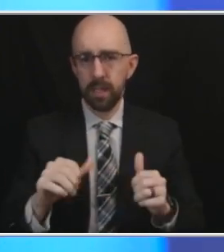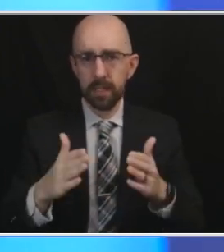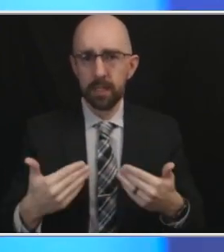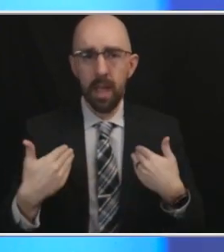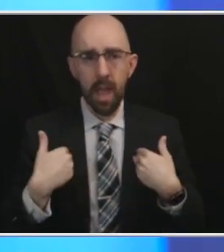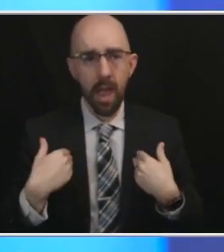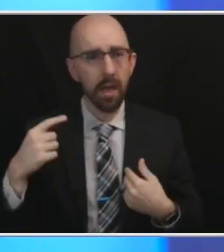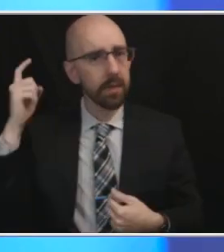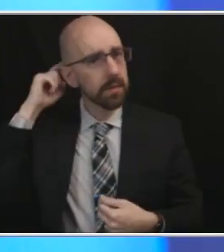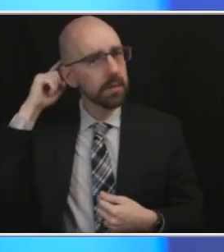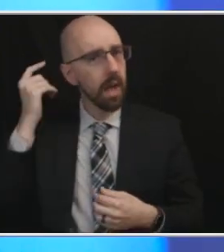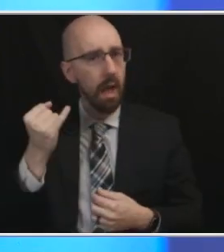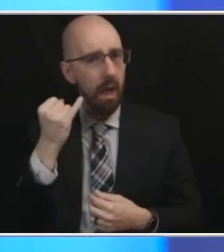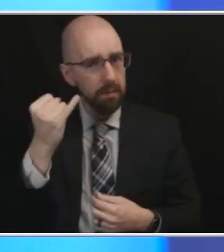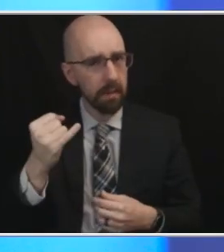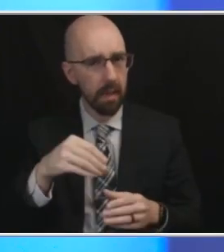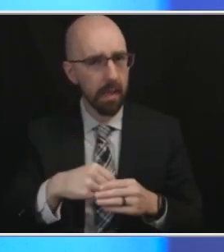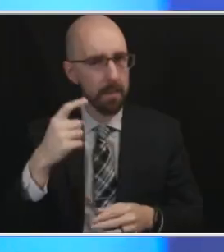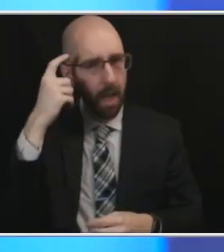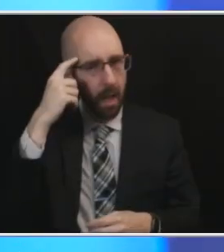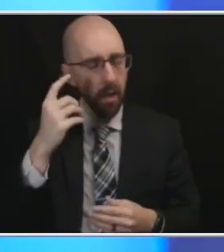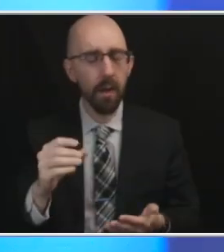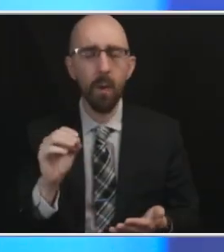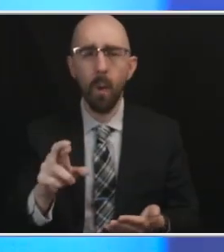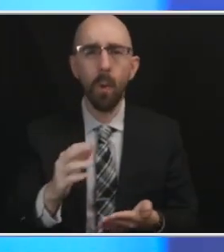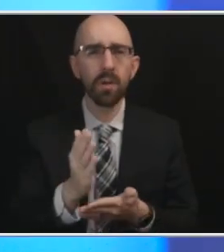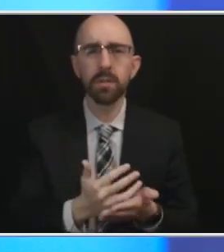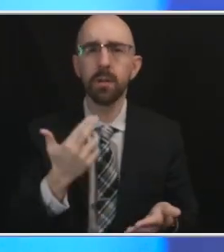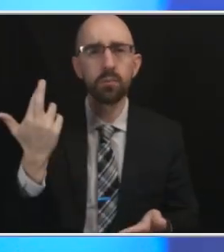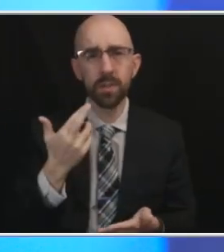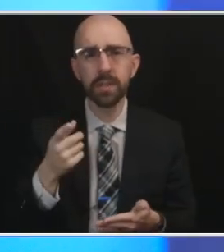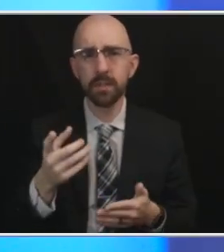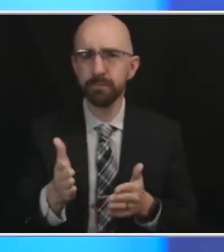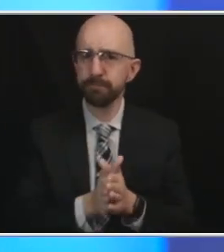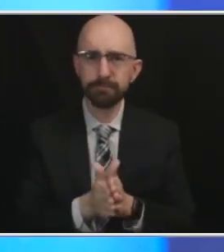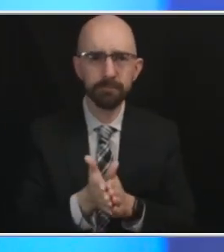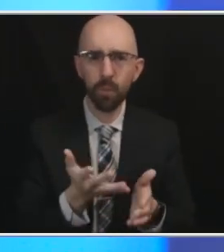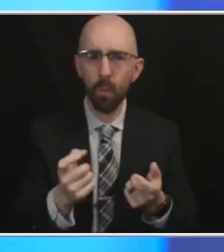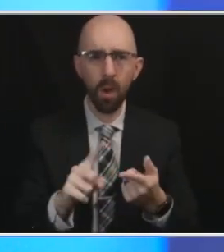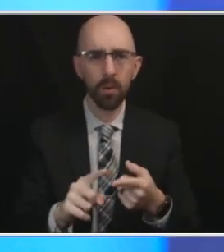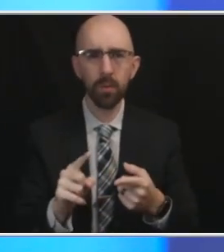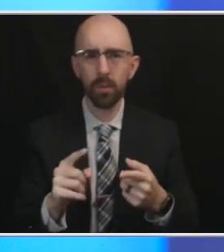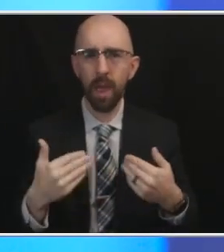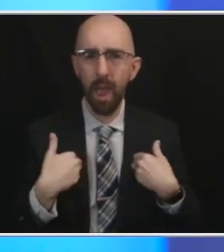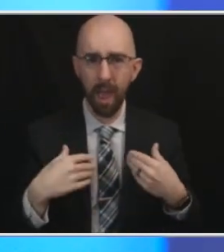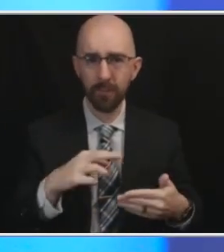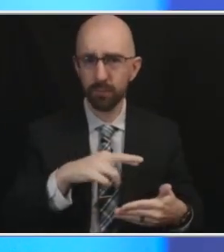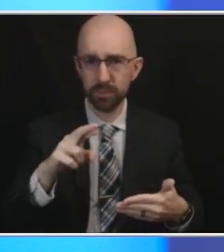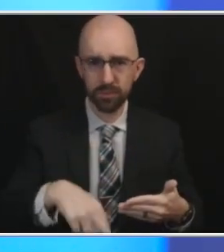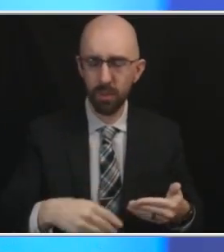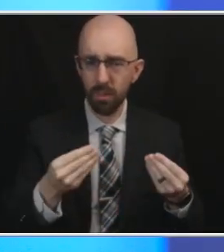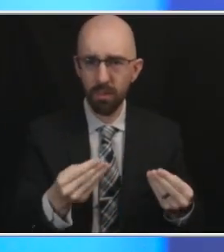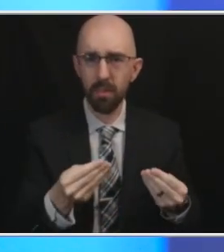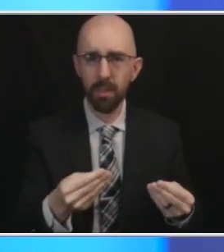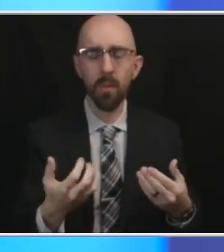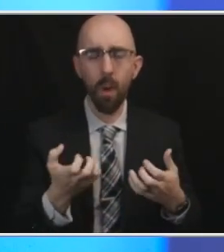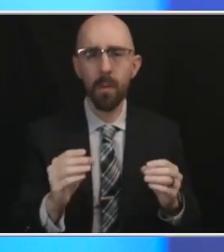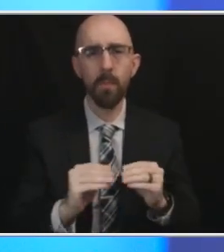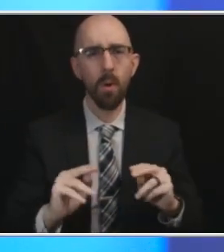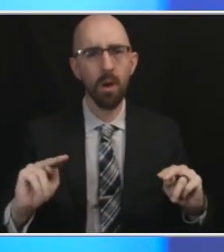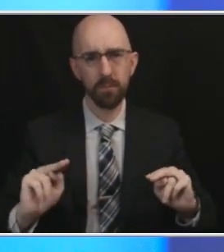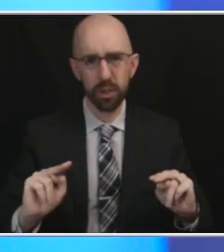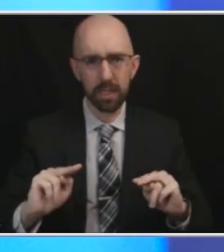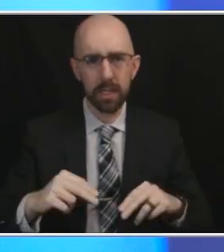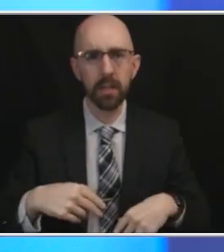notion or some sort of reason that they would want to come to a certain conclusion. We want them to be more objective and open to what might be